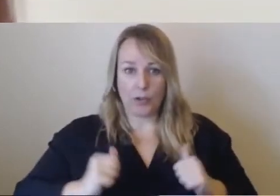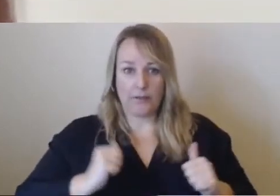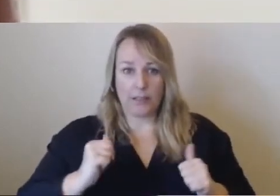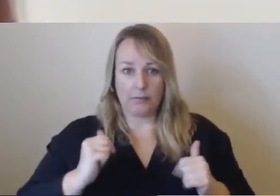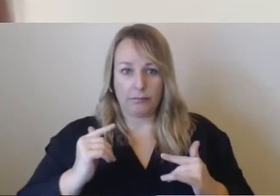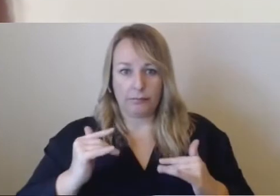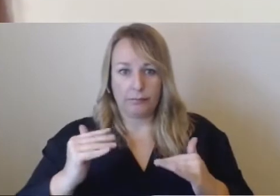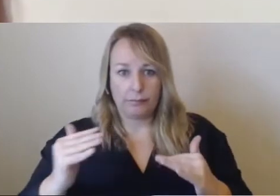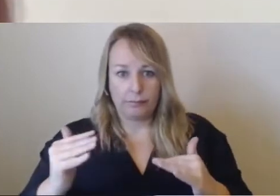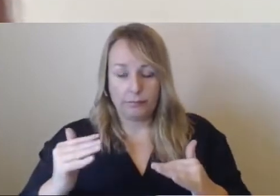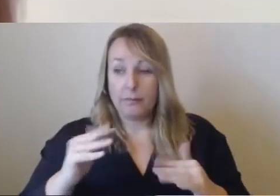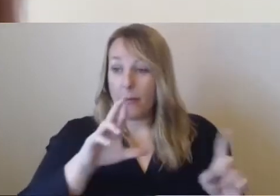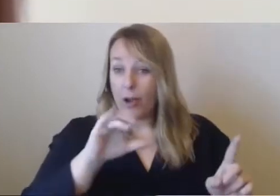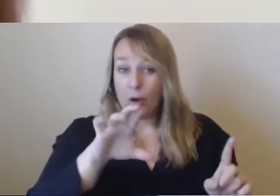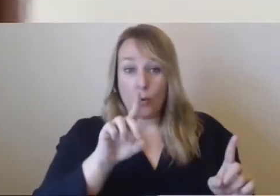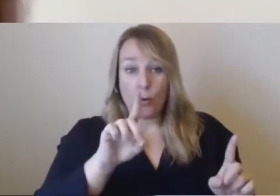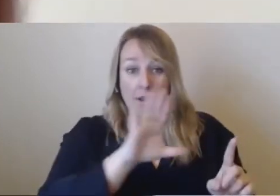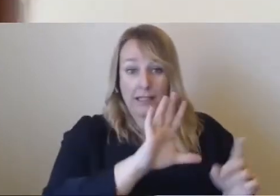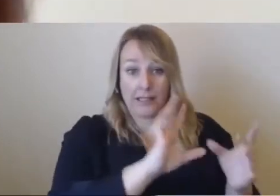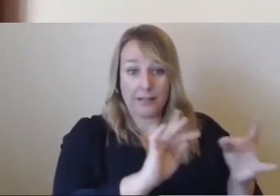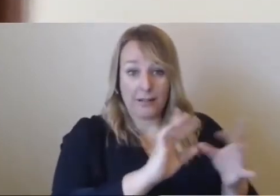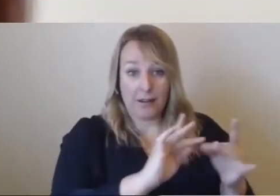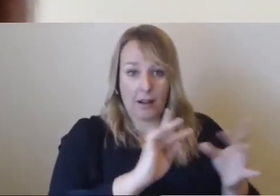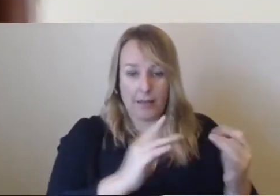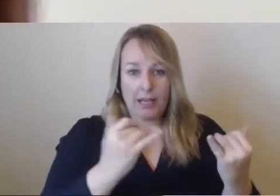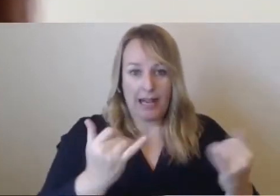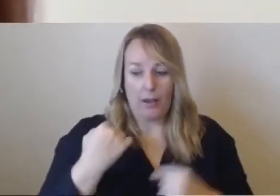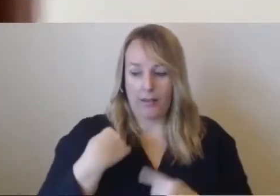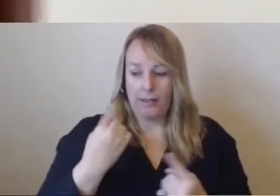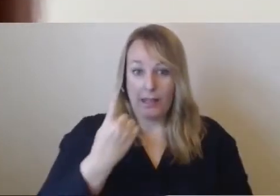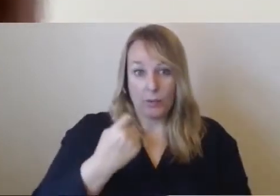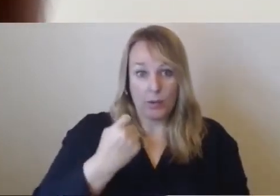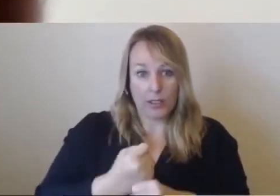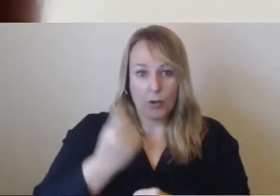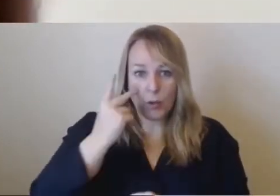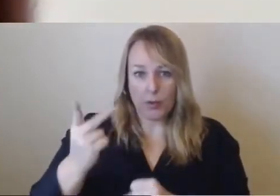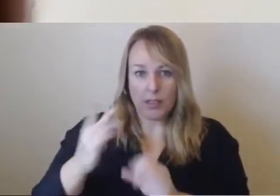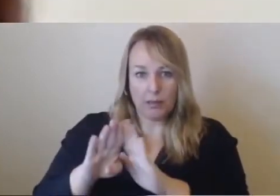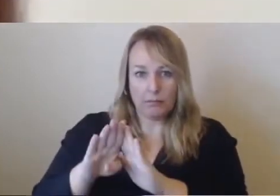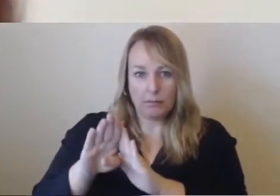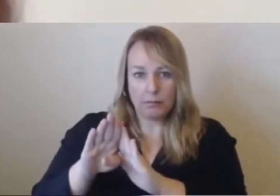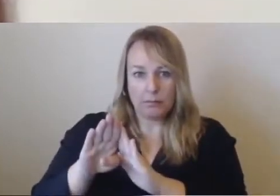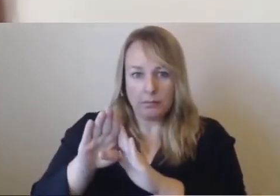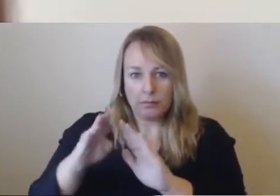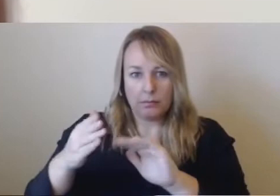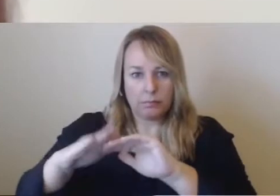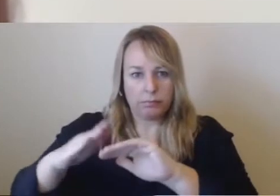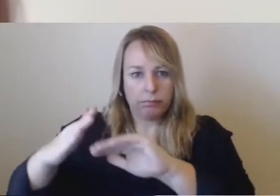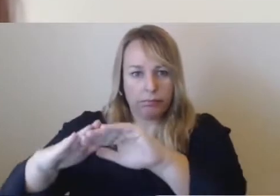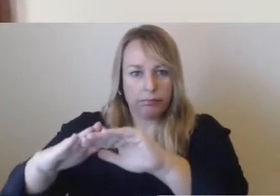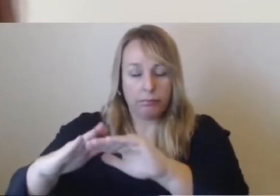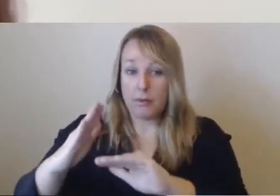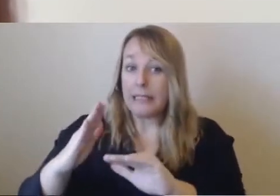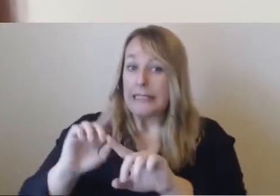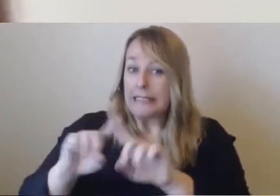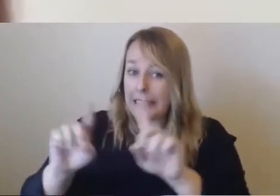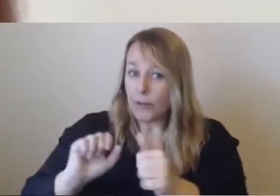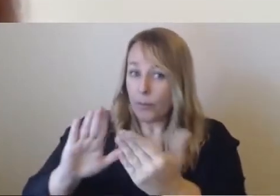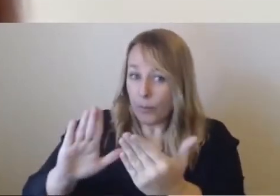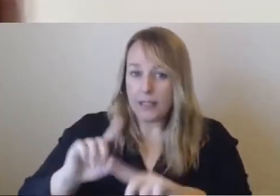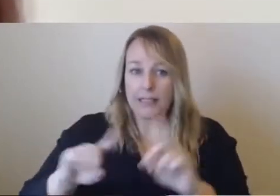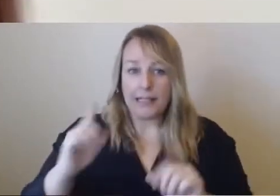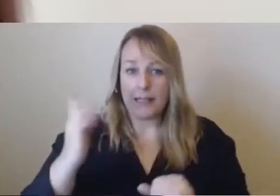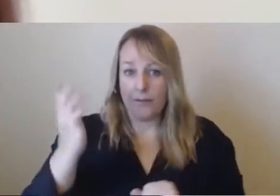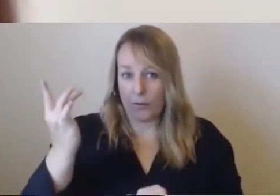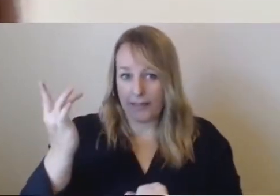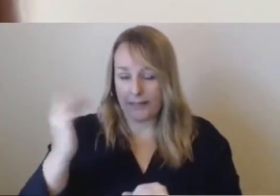last year or so, you're definitely seeing an uptick in this in various ways and for various reasons. Next, Roland also